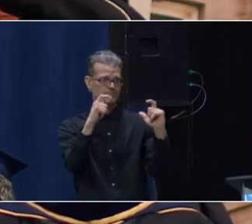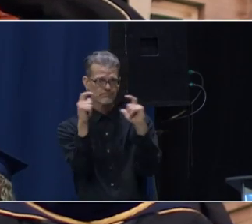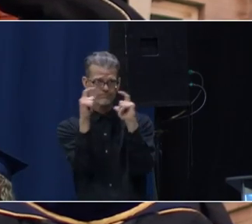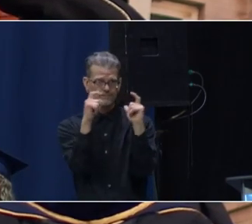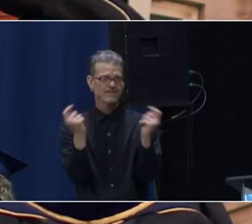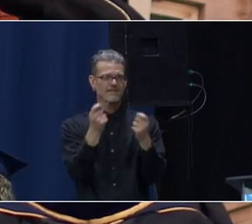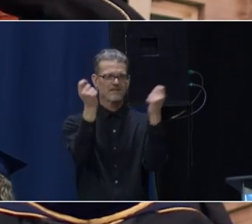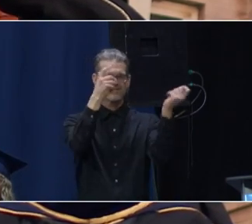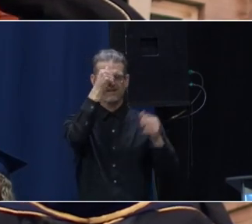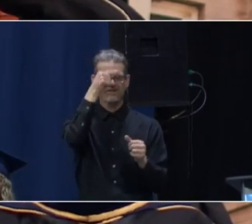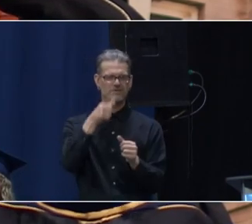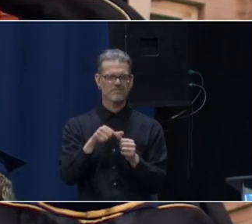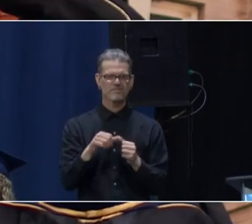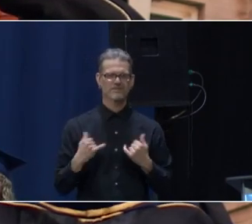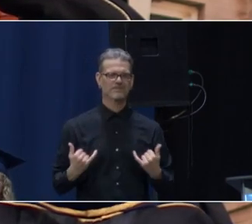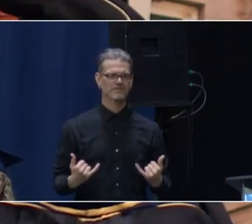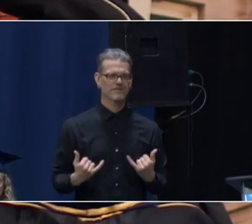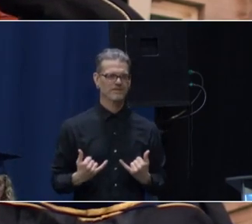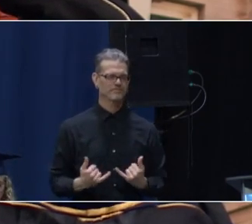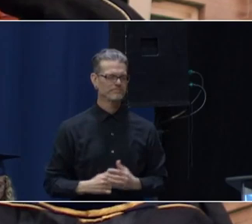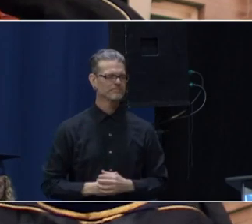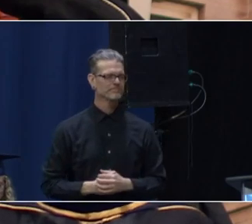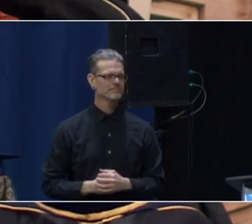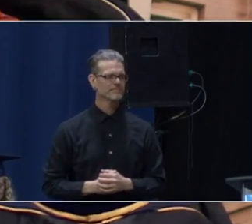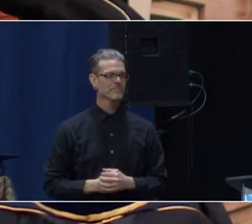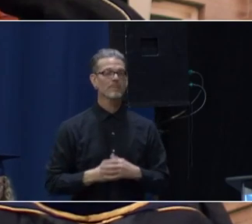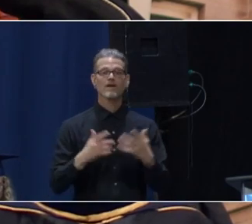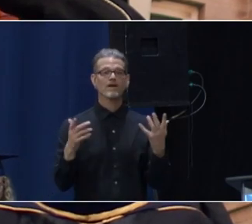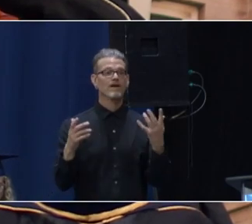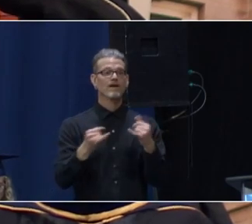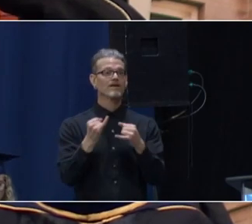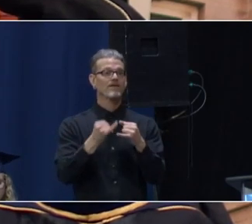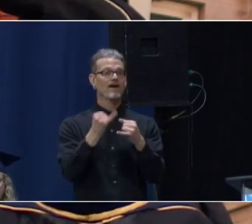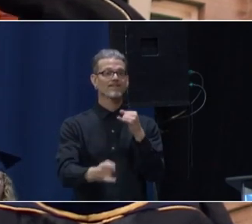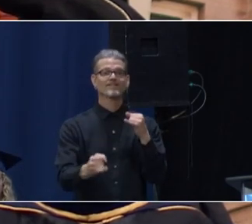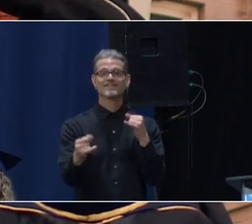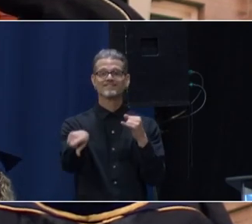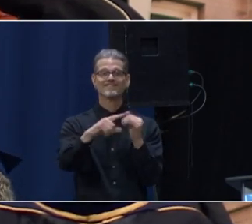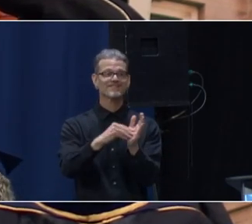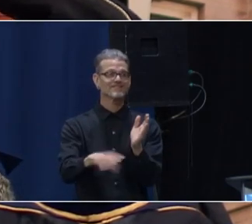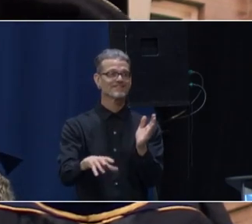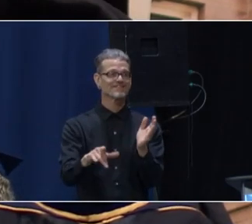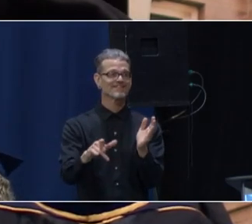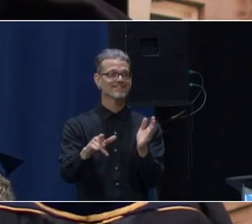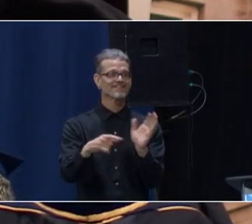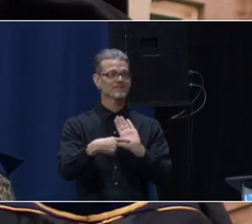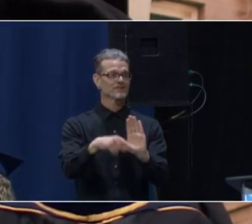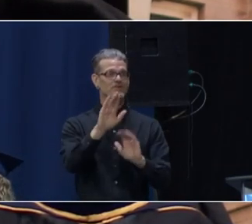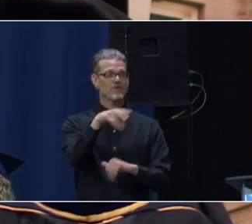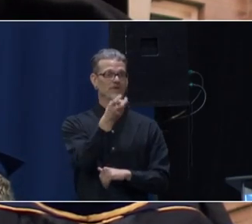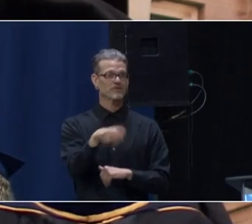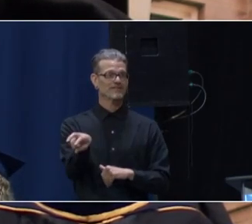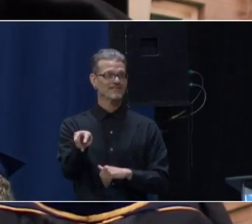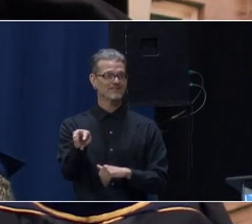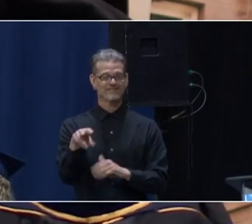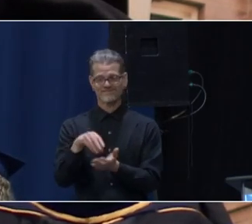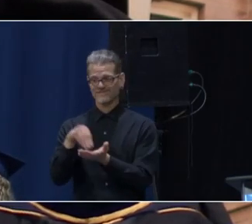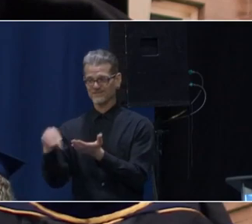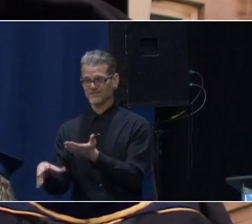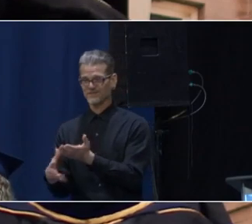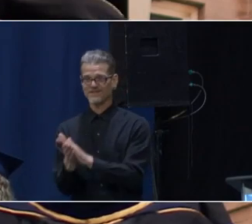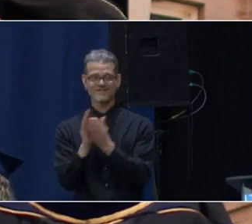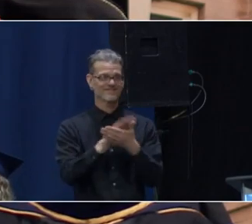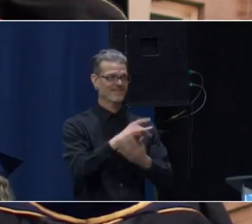and remember today. And finally, graduates, as a symbol of your transition from student